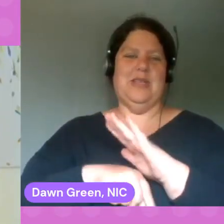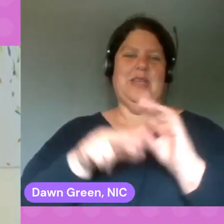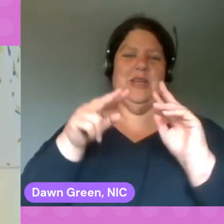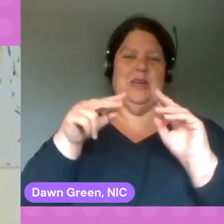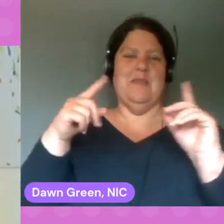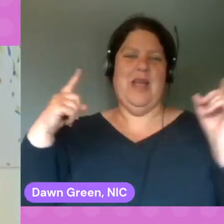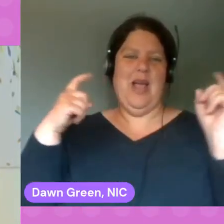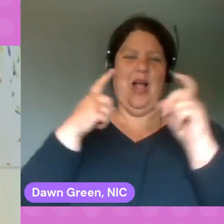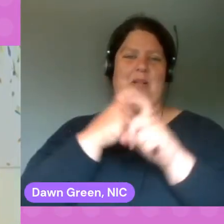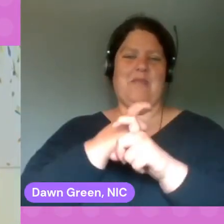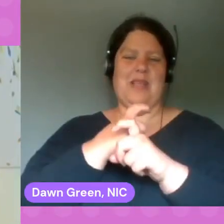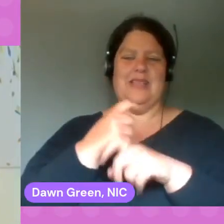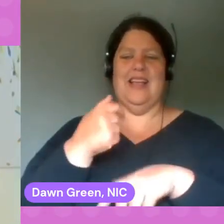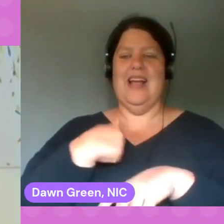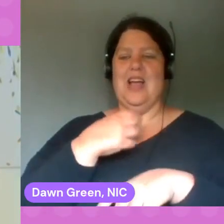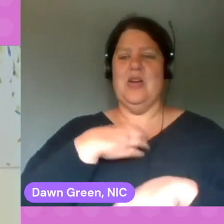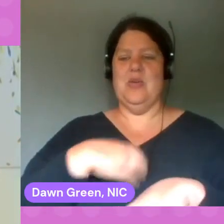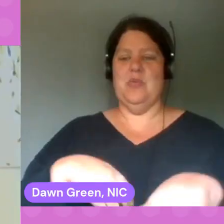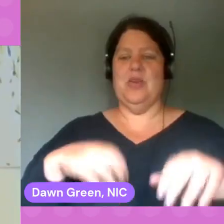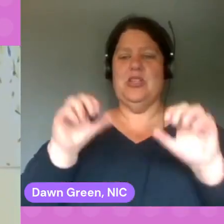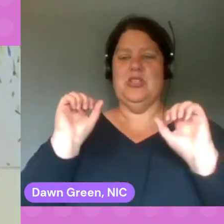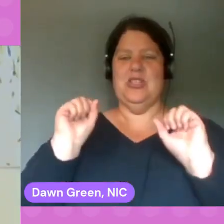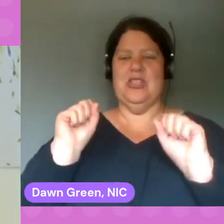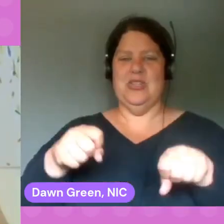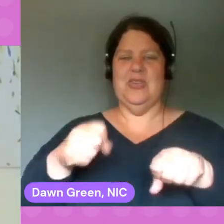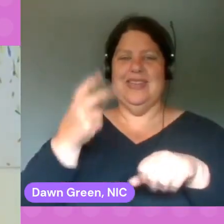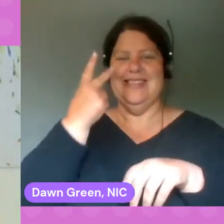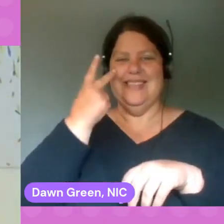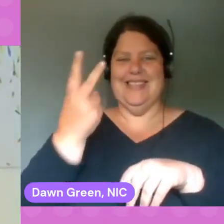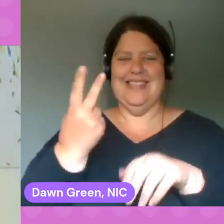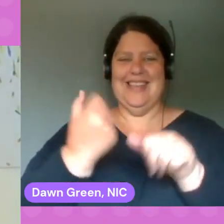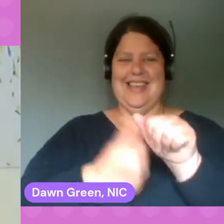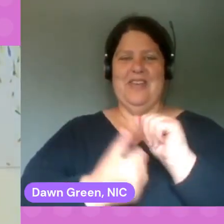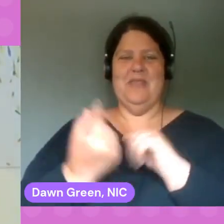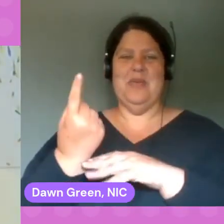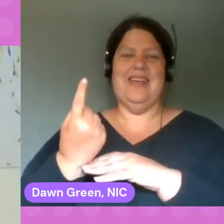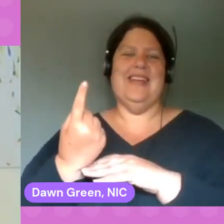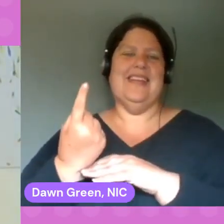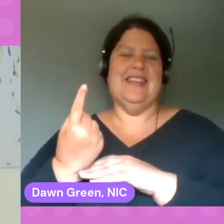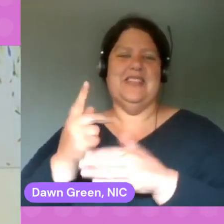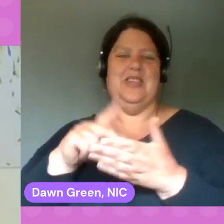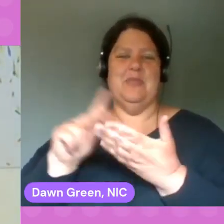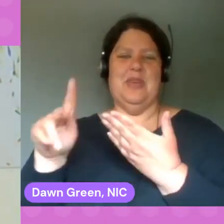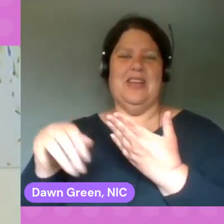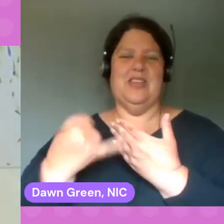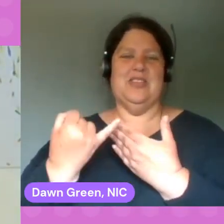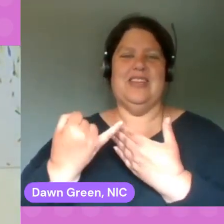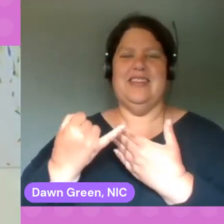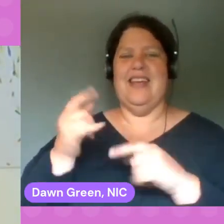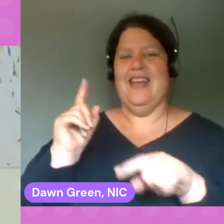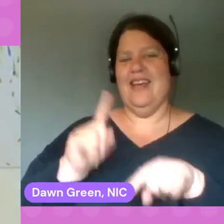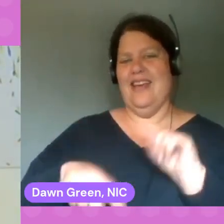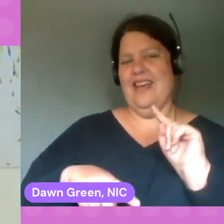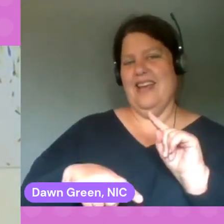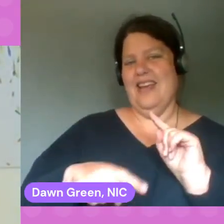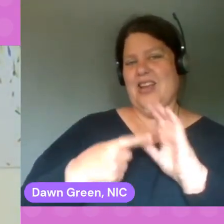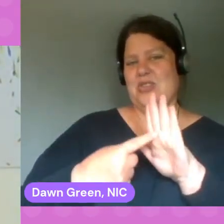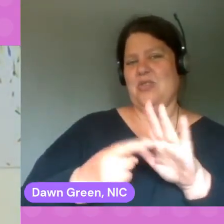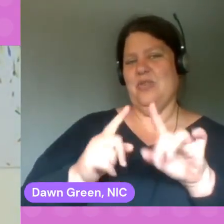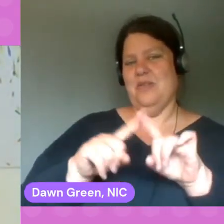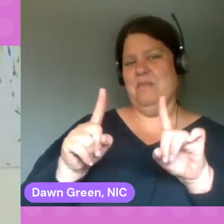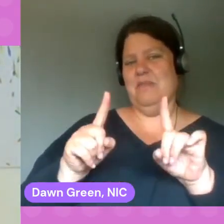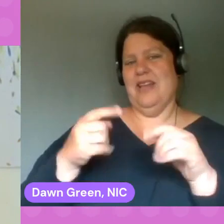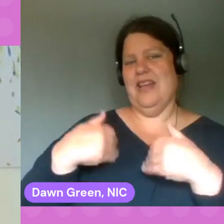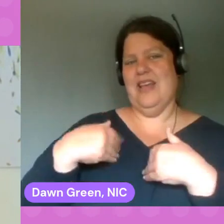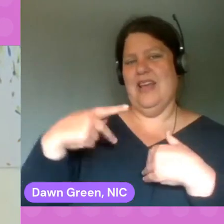explorations. So I wish that we could see everyone's project. I can't bring everyone on screen, but I have made a